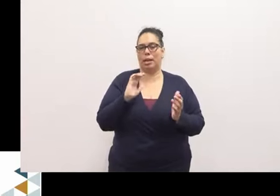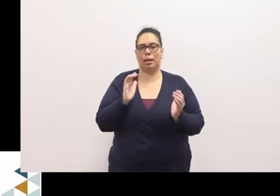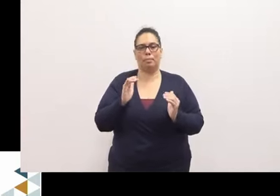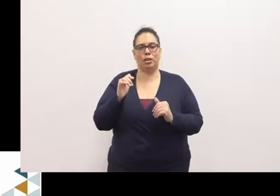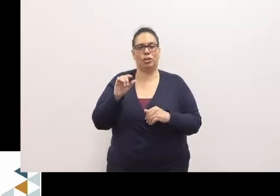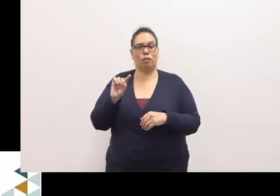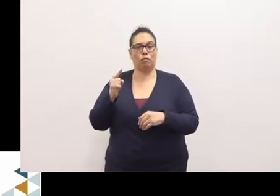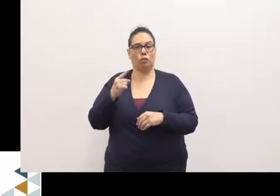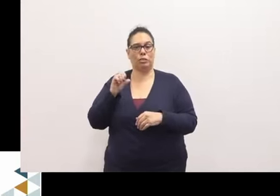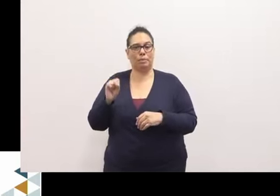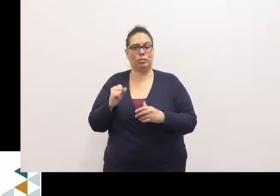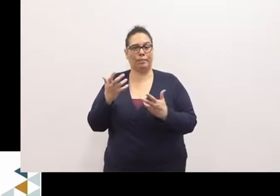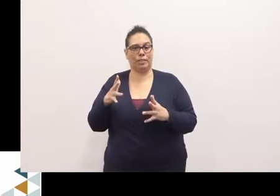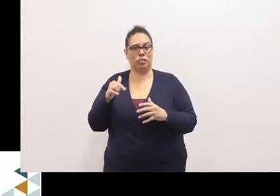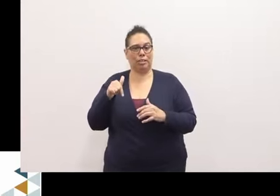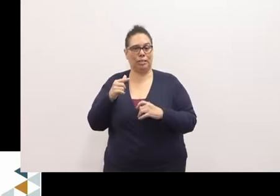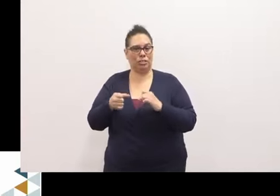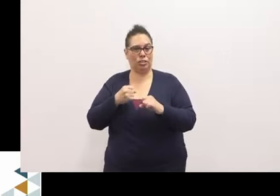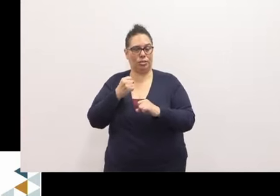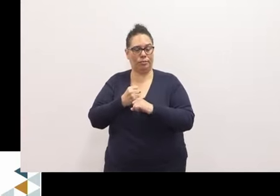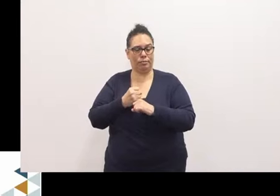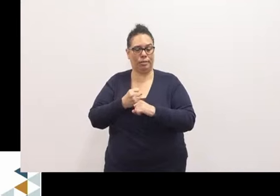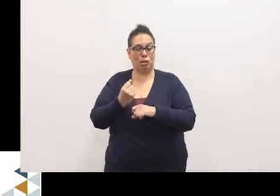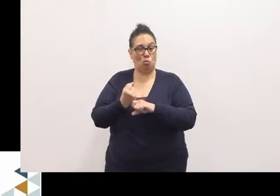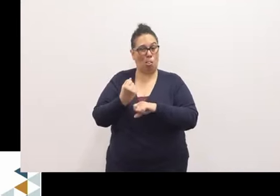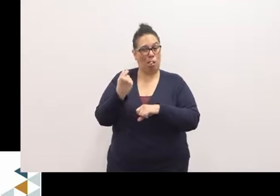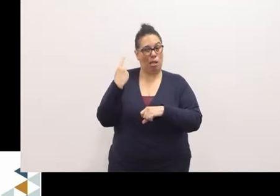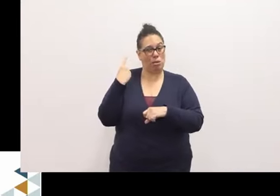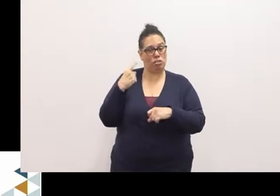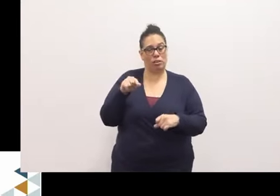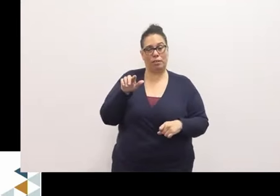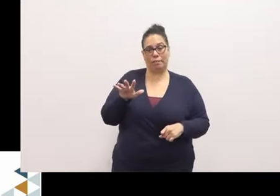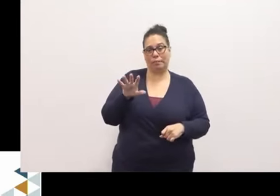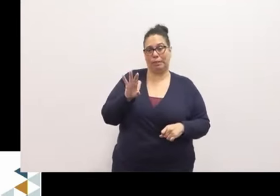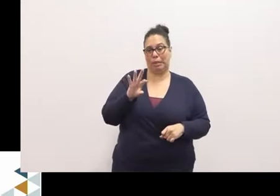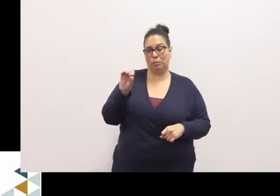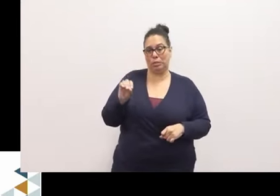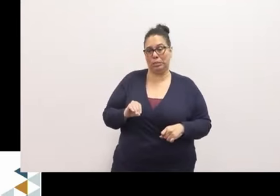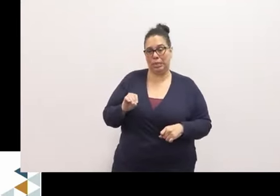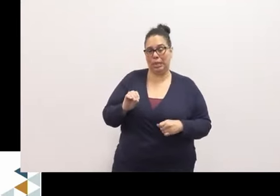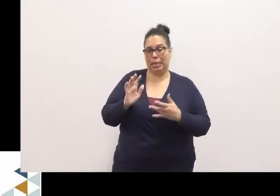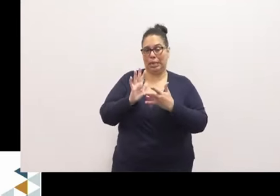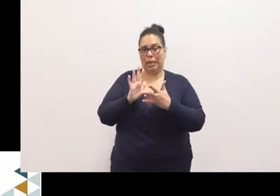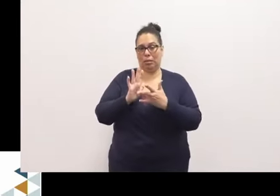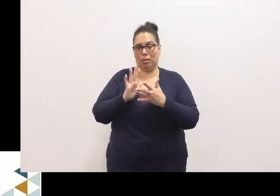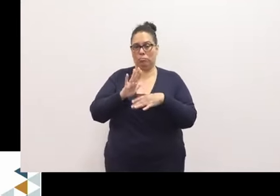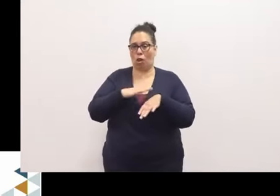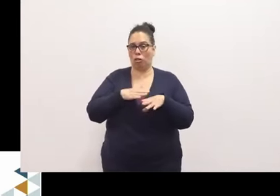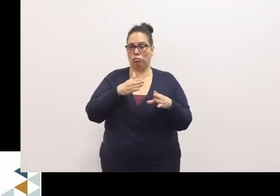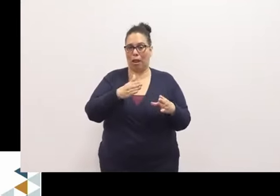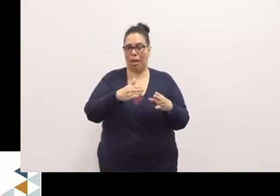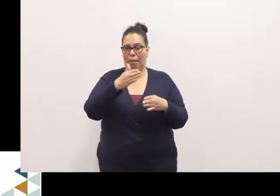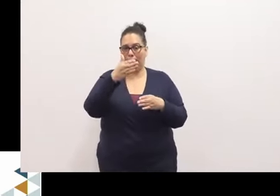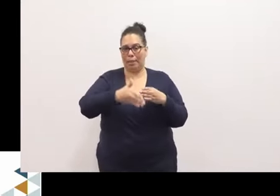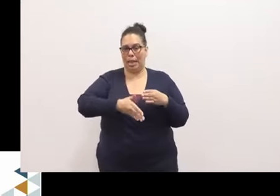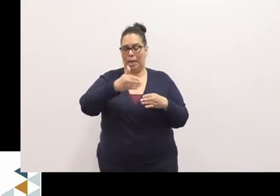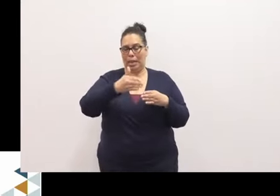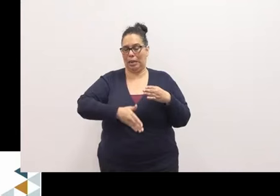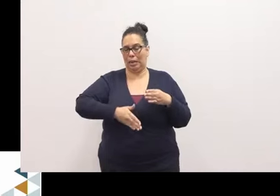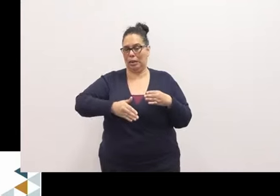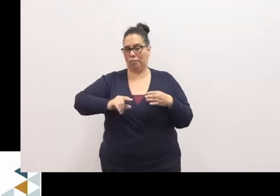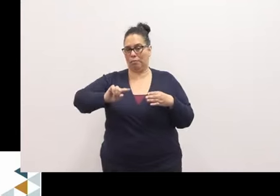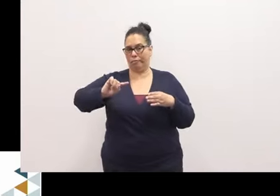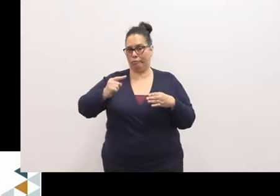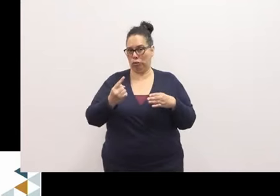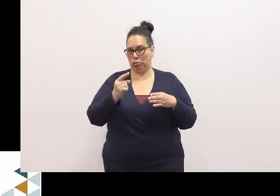year, 59% of our Black African American ninth graders were on track at the end of